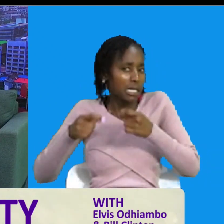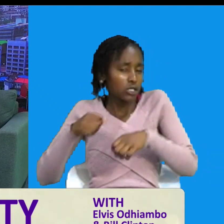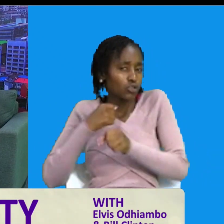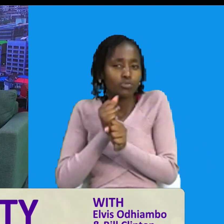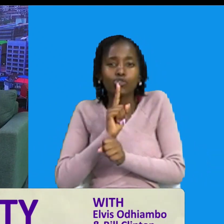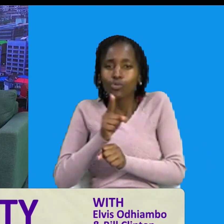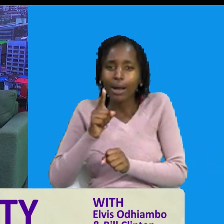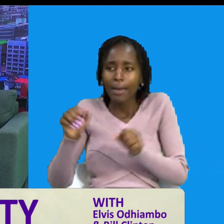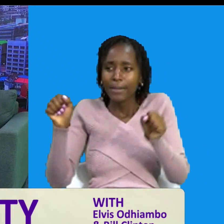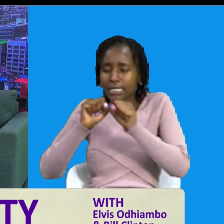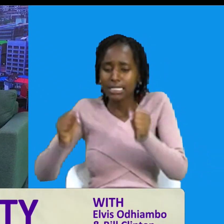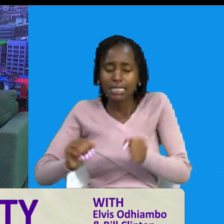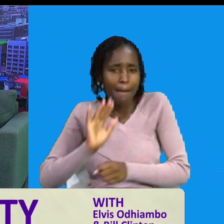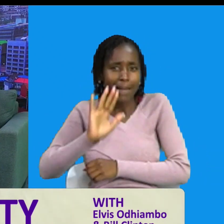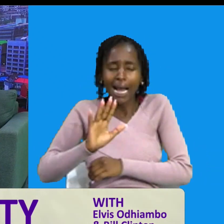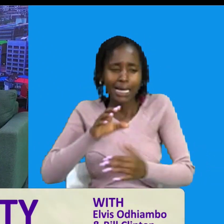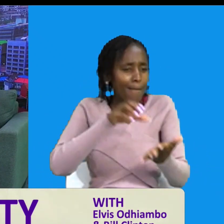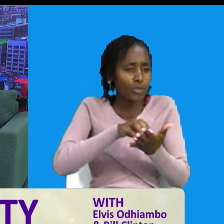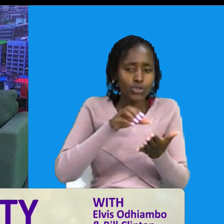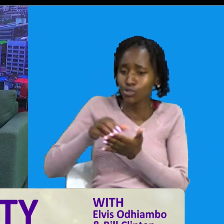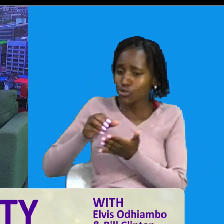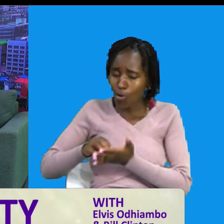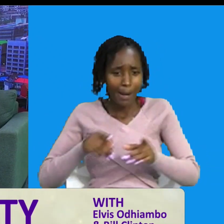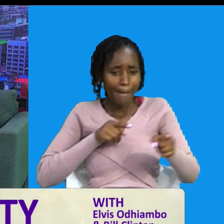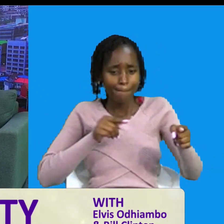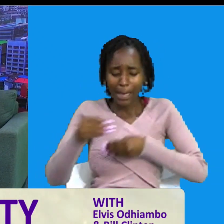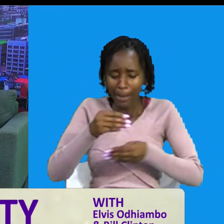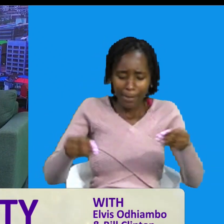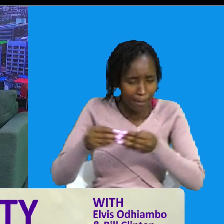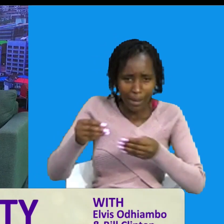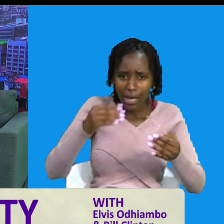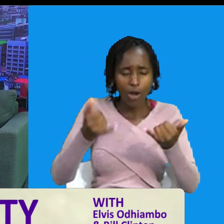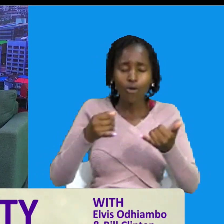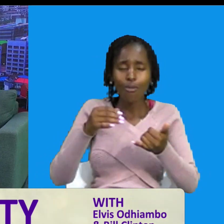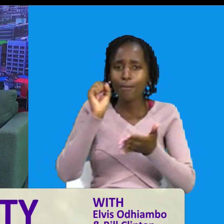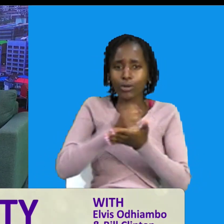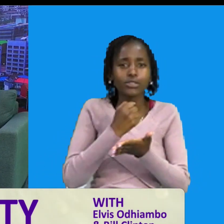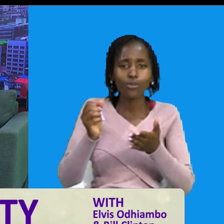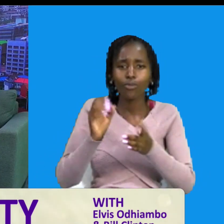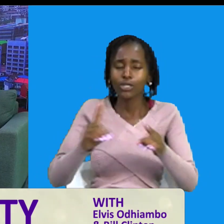intact? Is it the possession? Is it the tactics-wise? What do you believe they should do right?